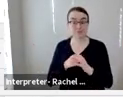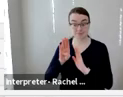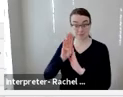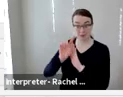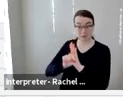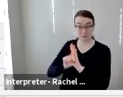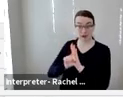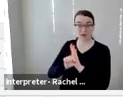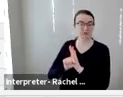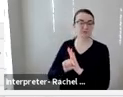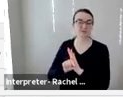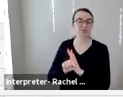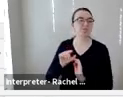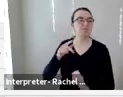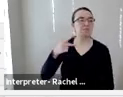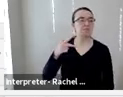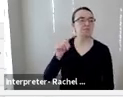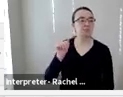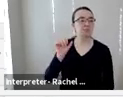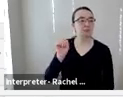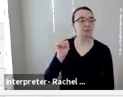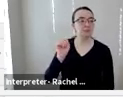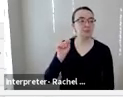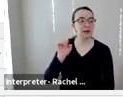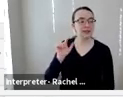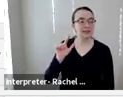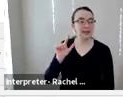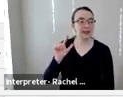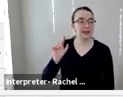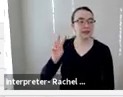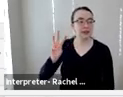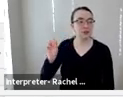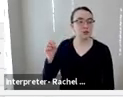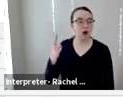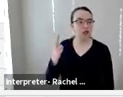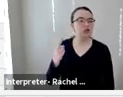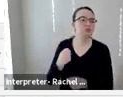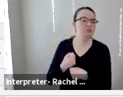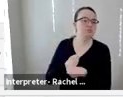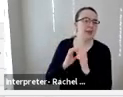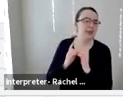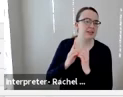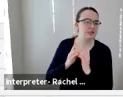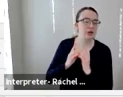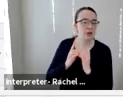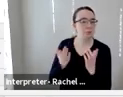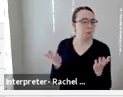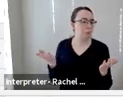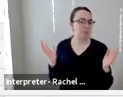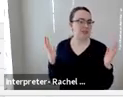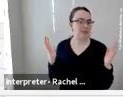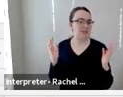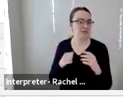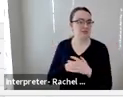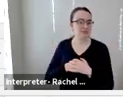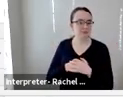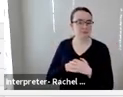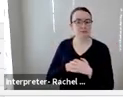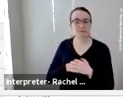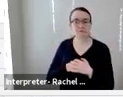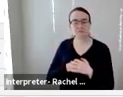just a pastel wash. That's all I did in a digital manner, all right? I think that's just a little bit of